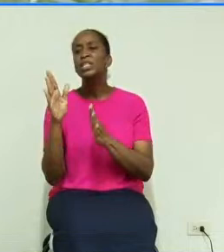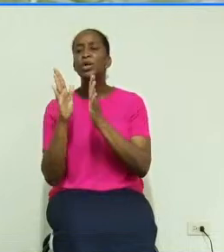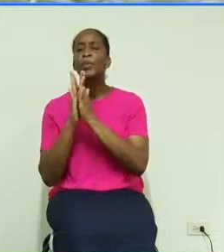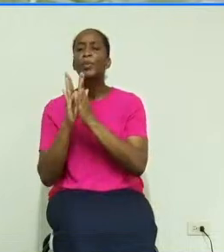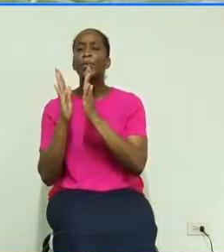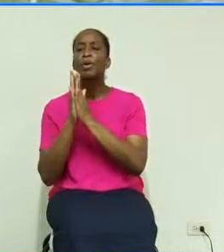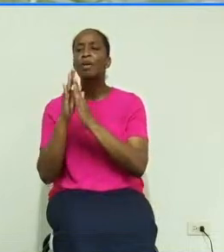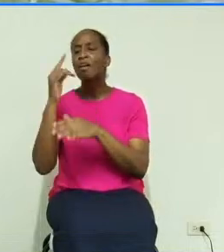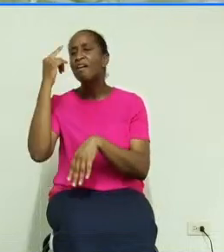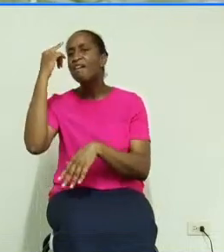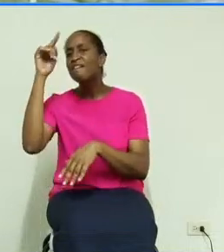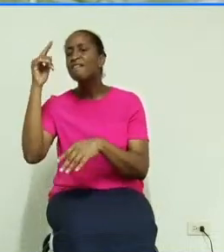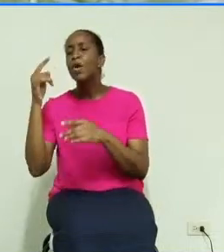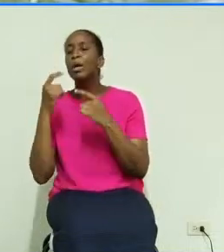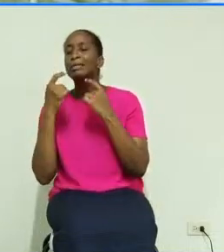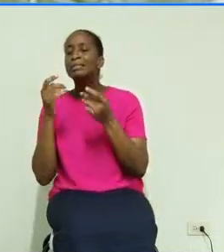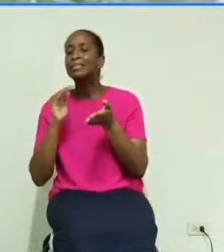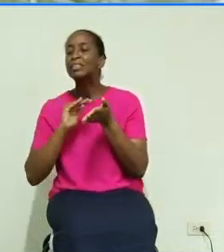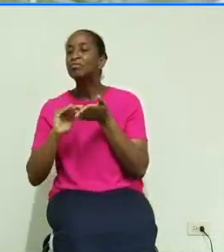take my answer no.